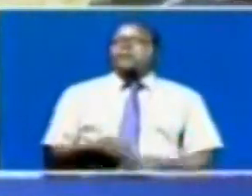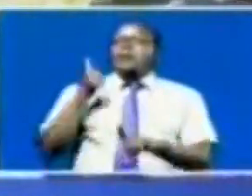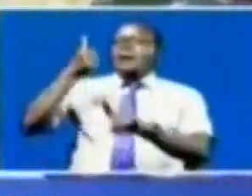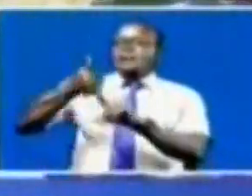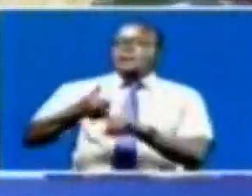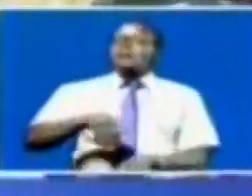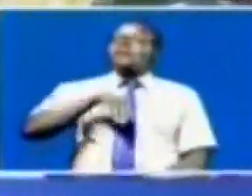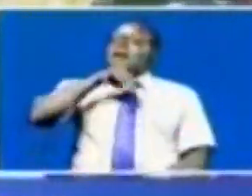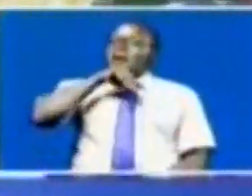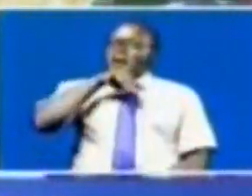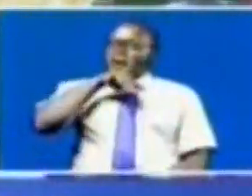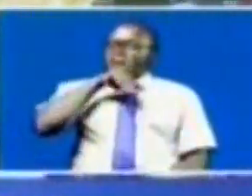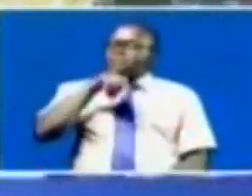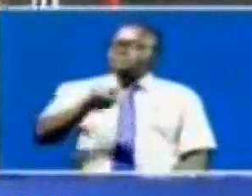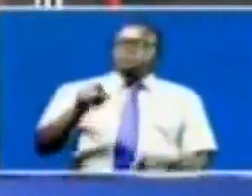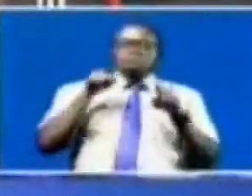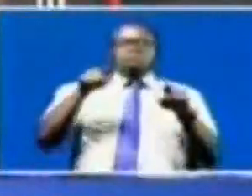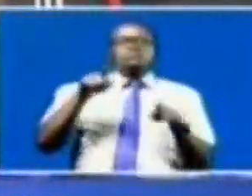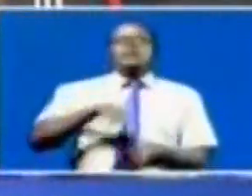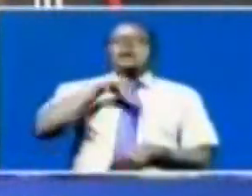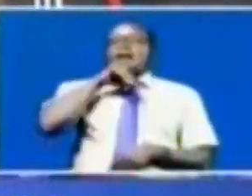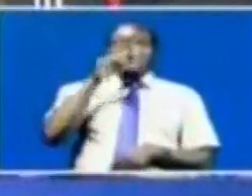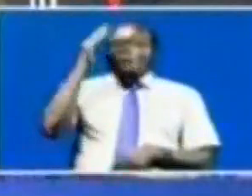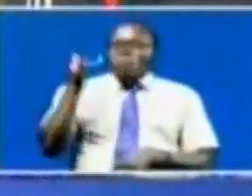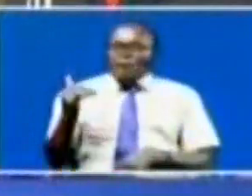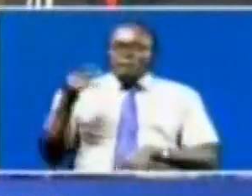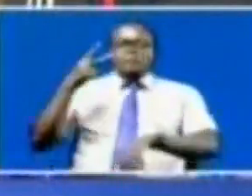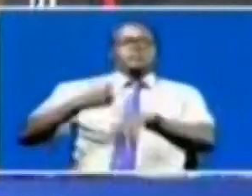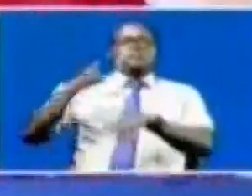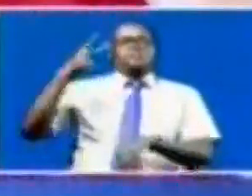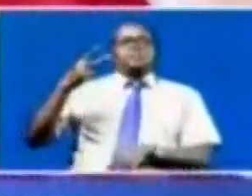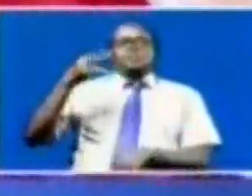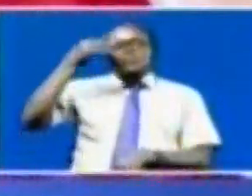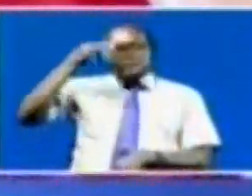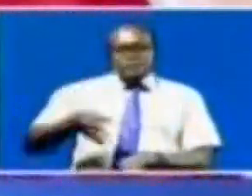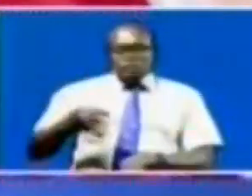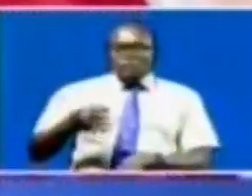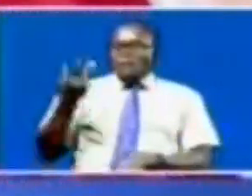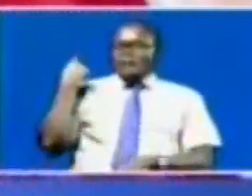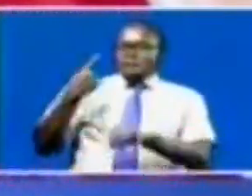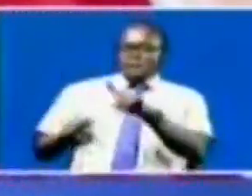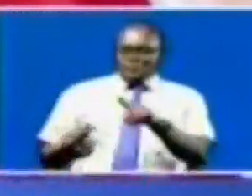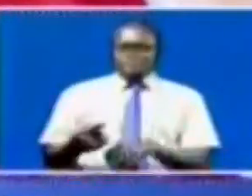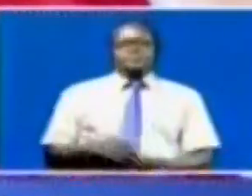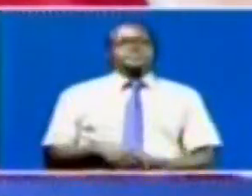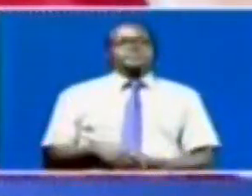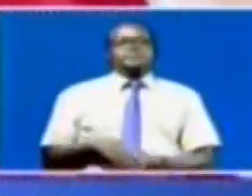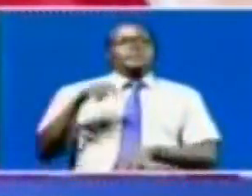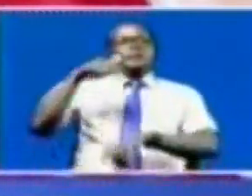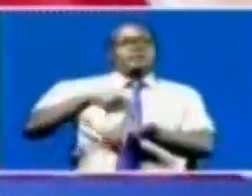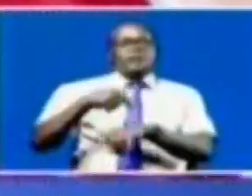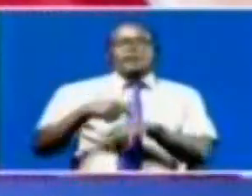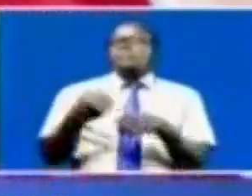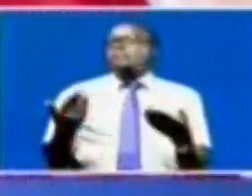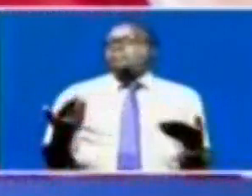opposition leader Raila Odinga, Washali accused the opposition of hypocrisy and double standards. Mwaka uliopita, wakati ile tunatukua